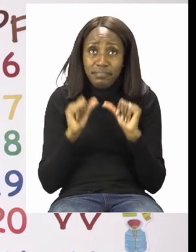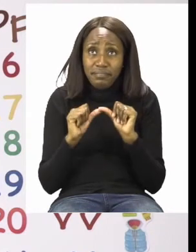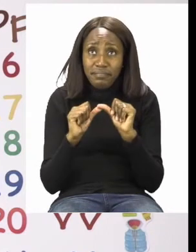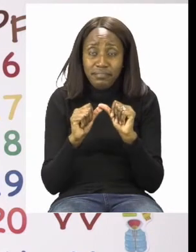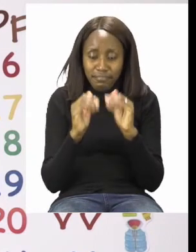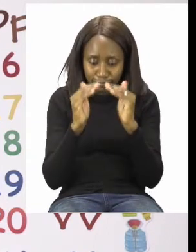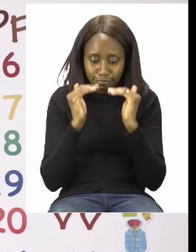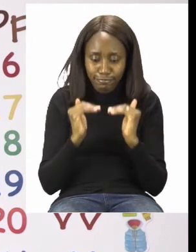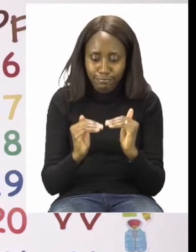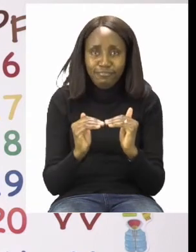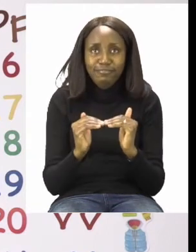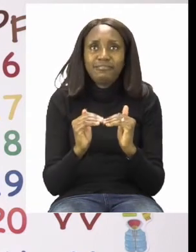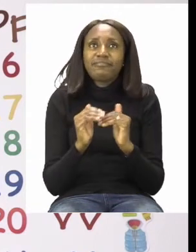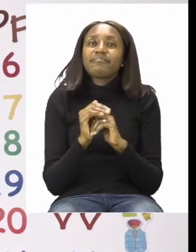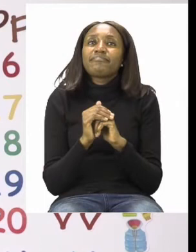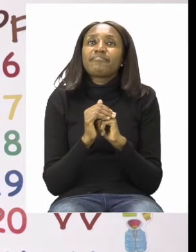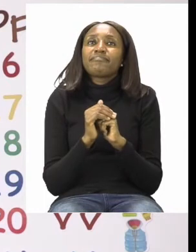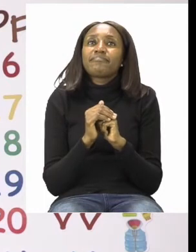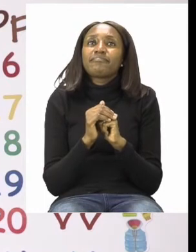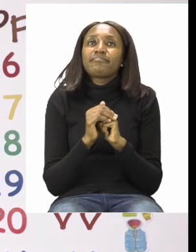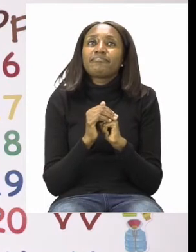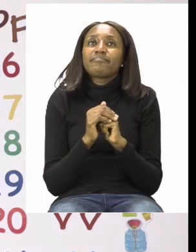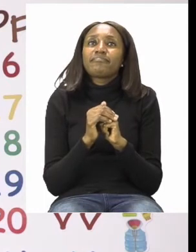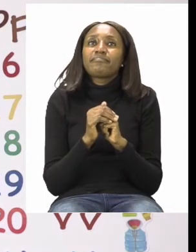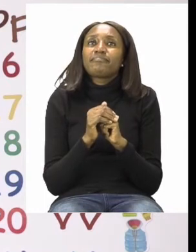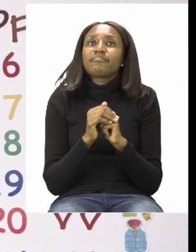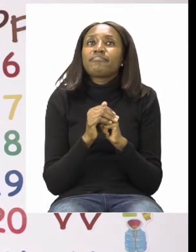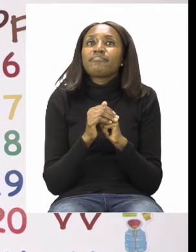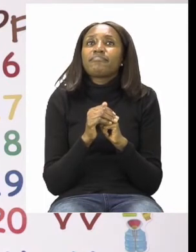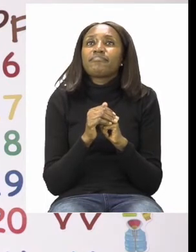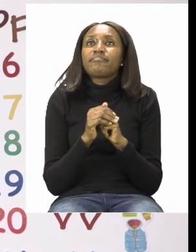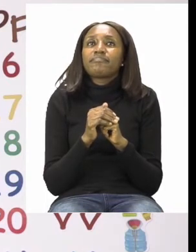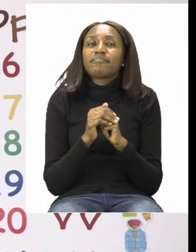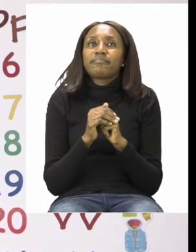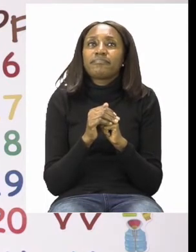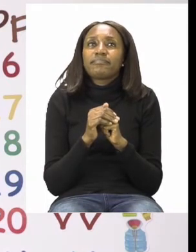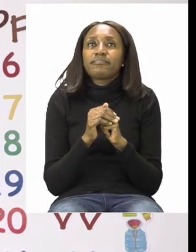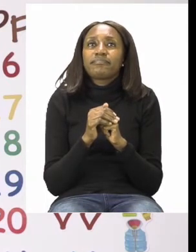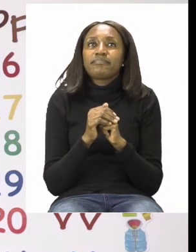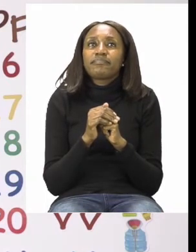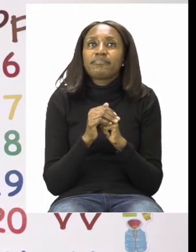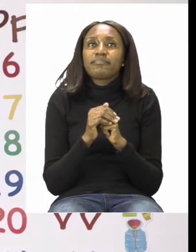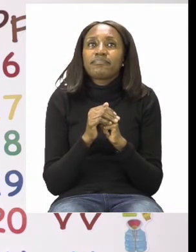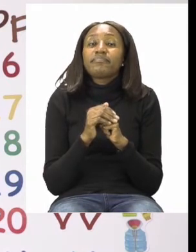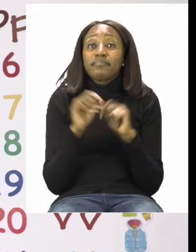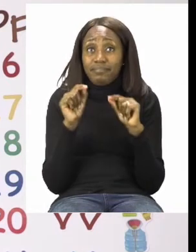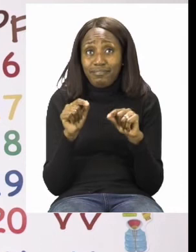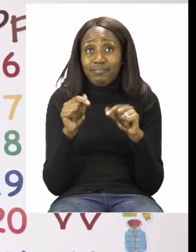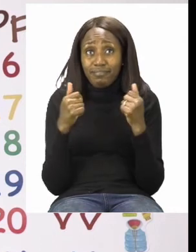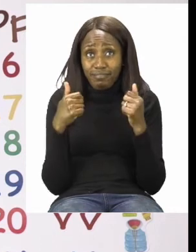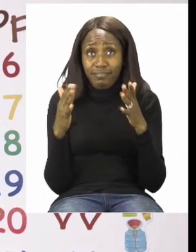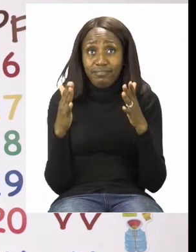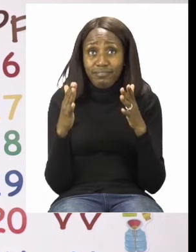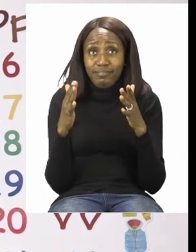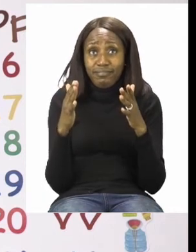next one that we have only has corners or pointy edges. Now we're going to start by